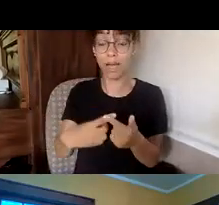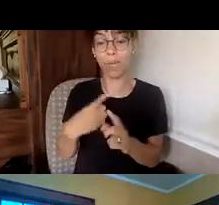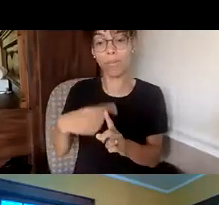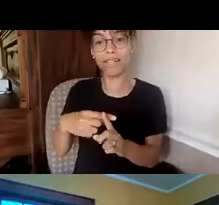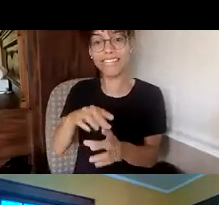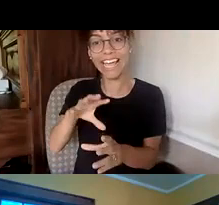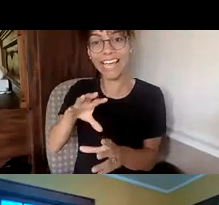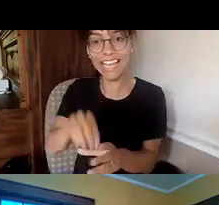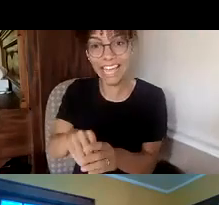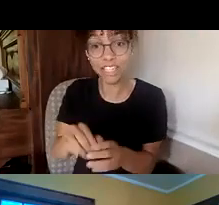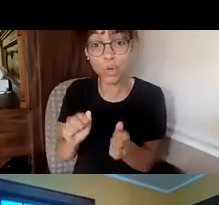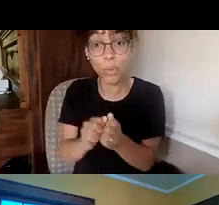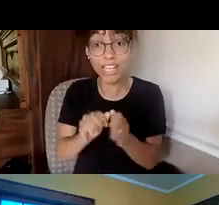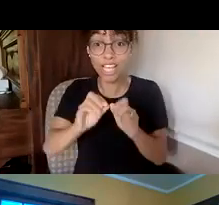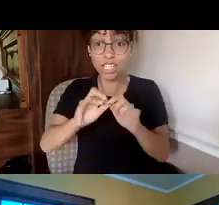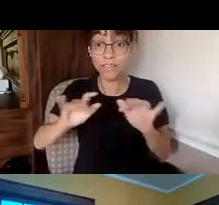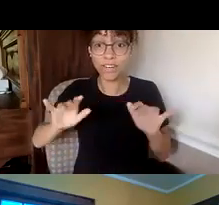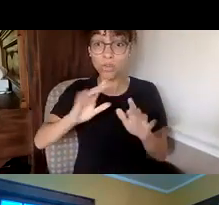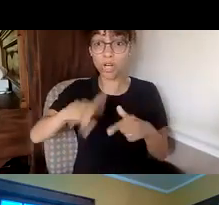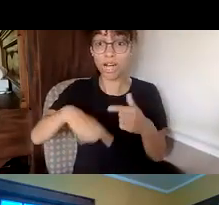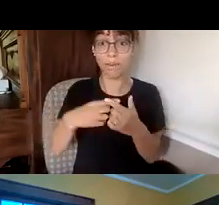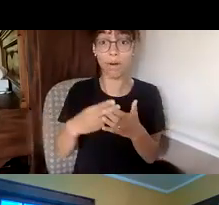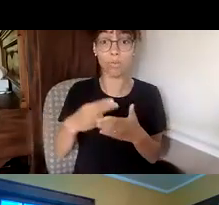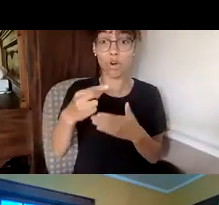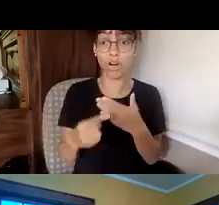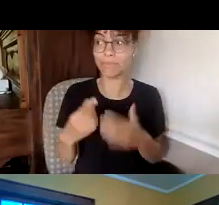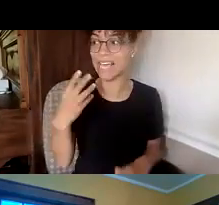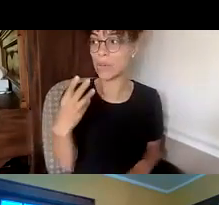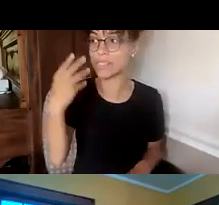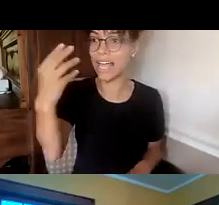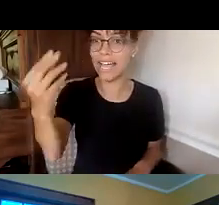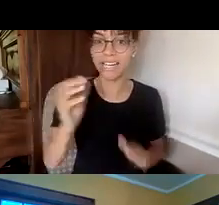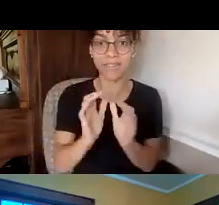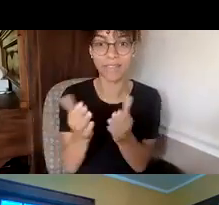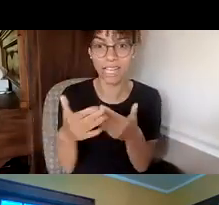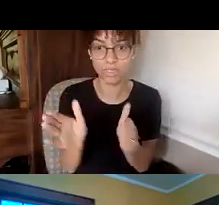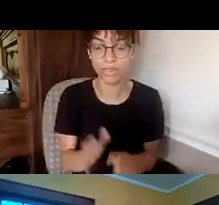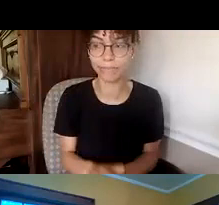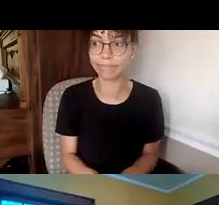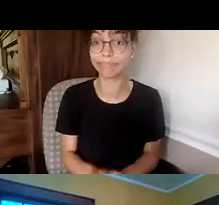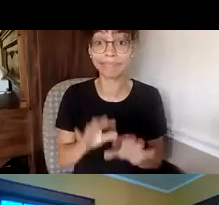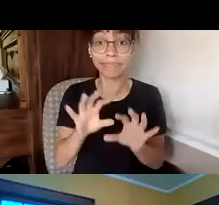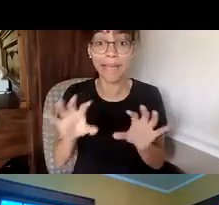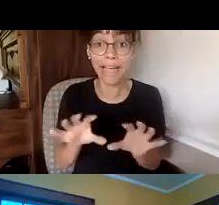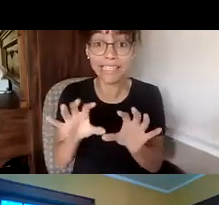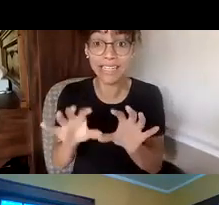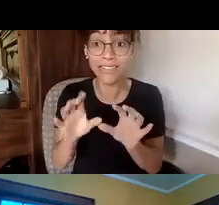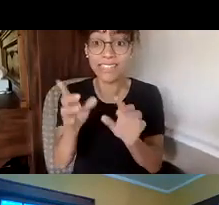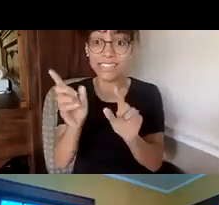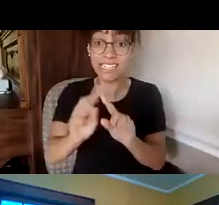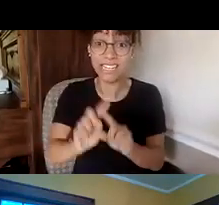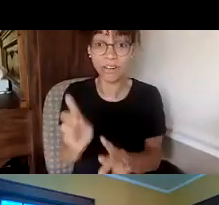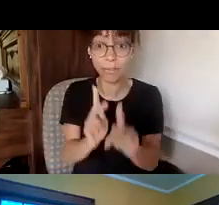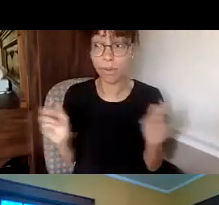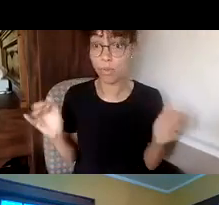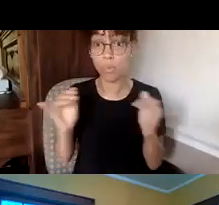diversity, we talk about programs outside of the classroom, activities that bring different people together.